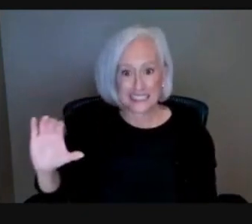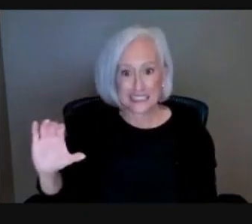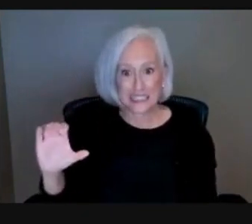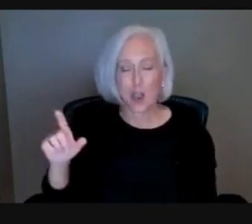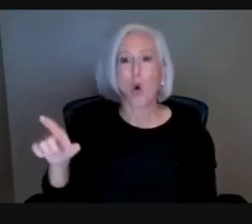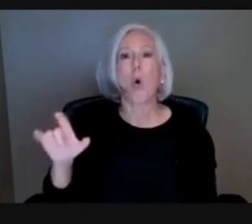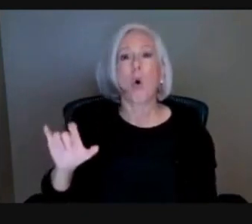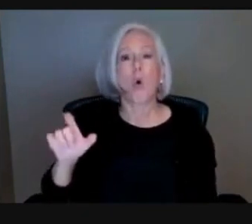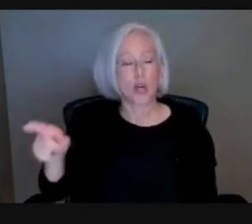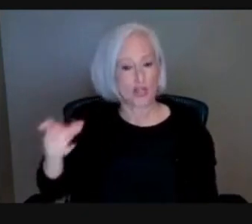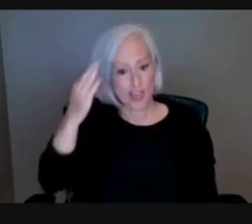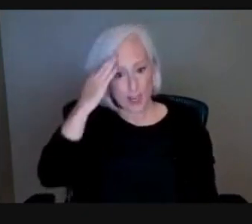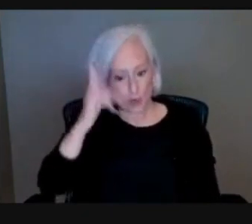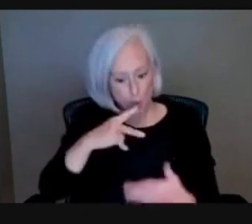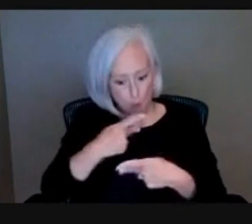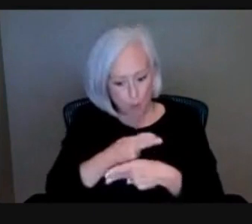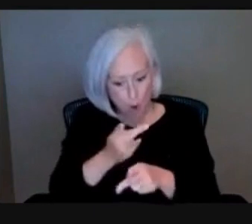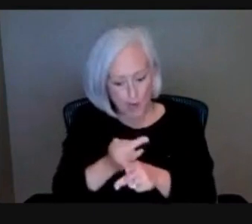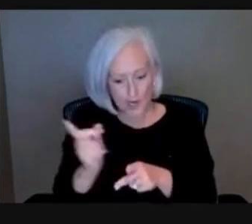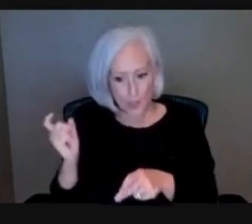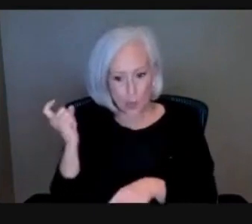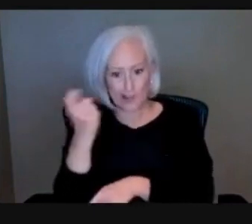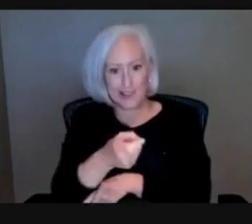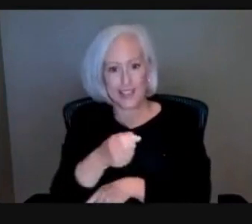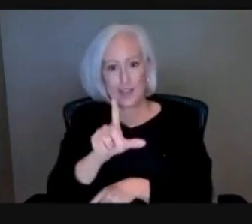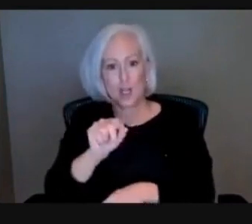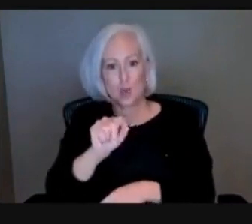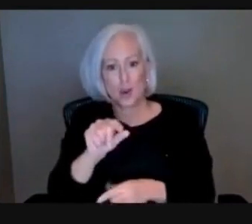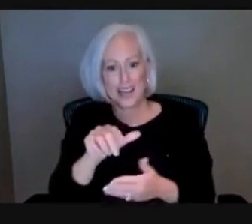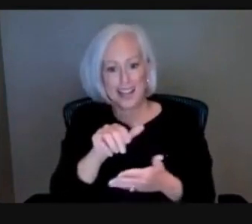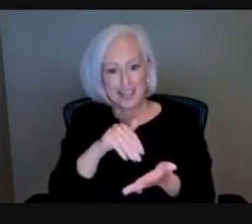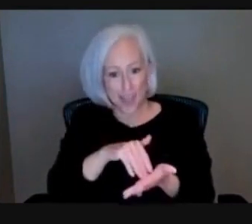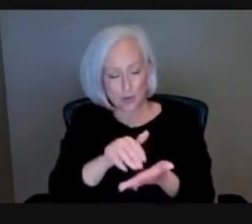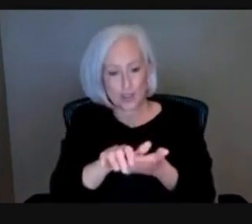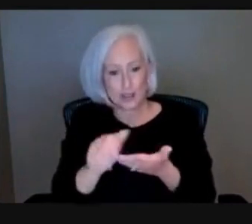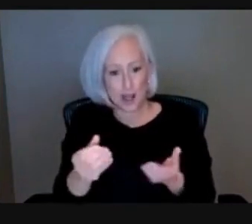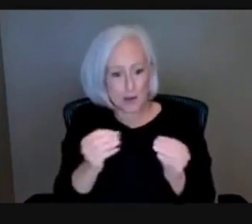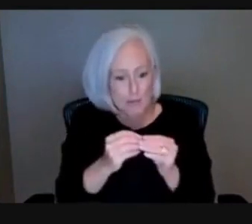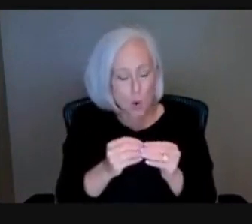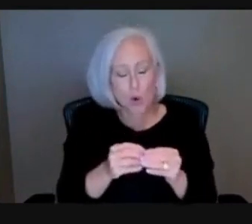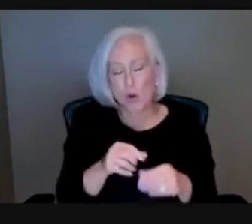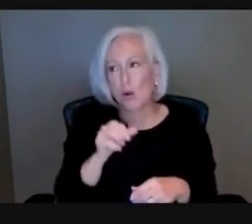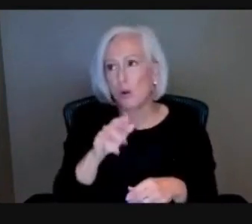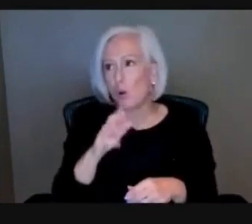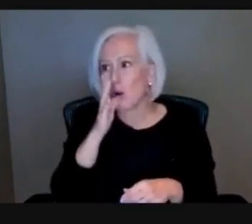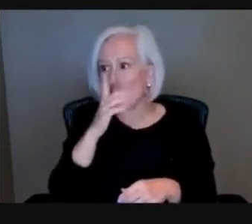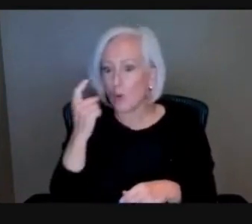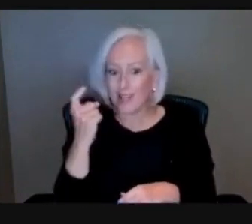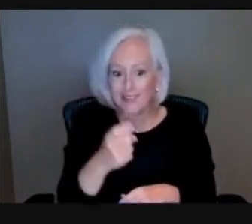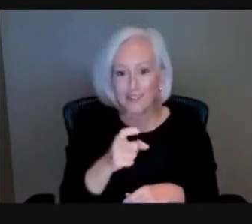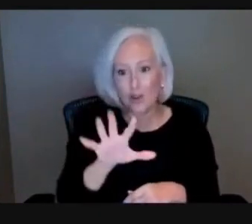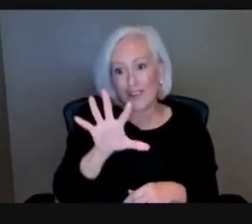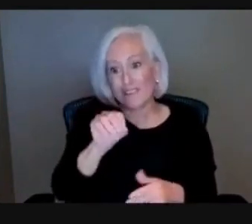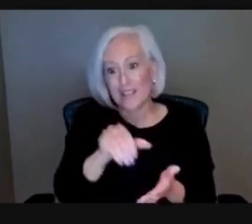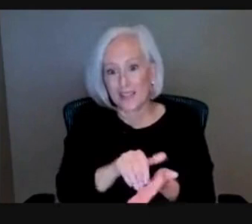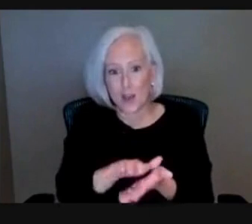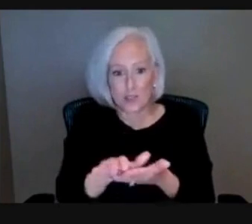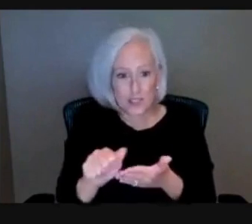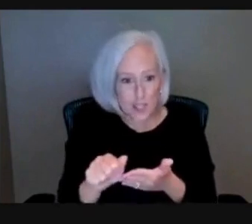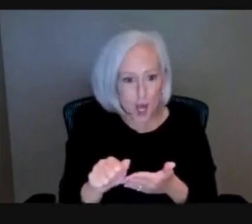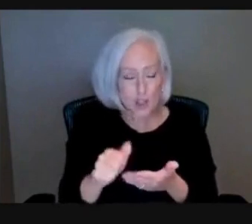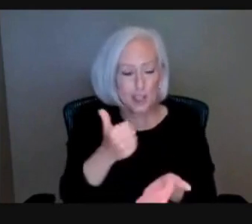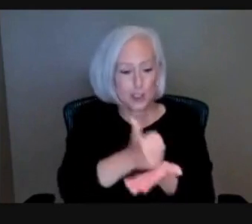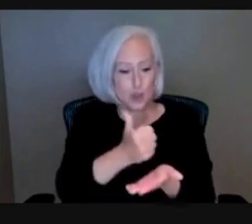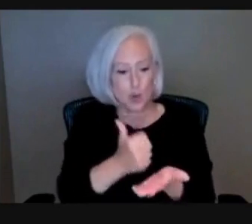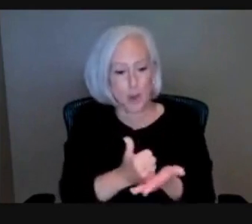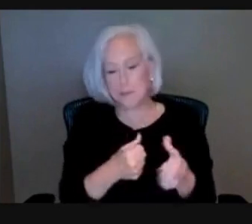of a product that will give you an extra $20,000, or they know of a product that will give you an extra $50,000 to help for that